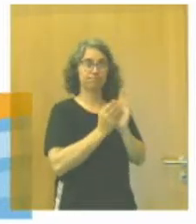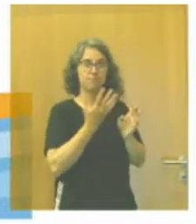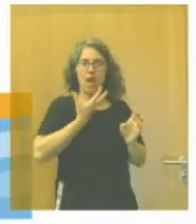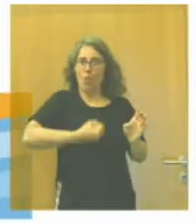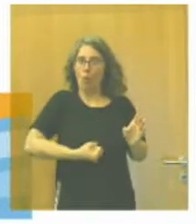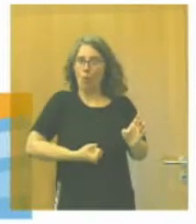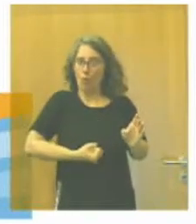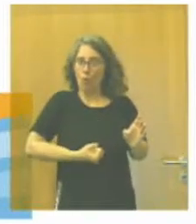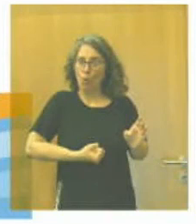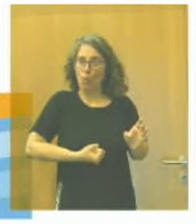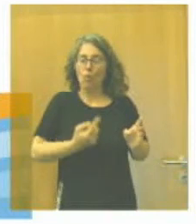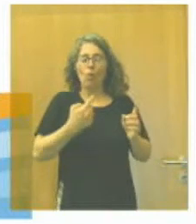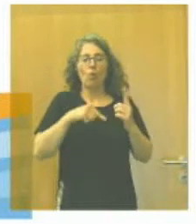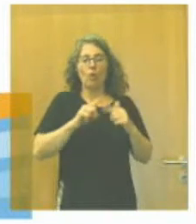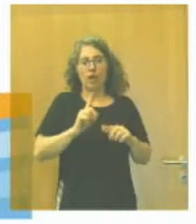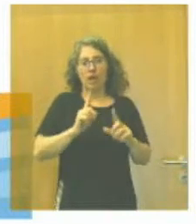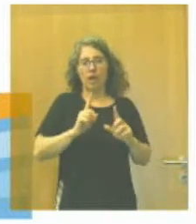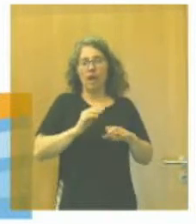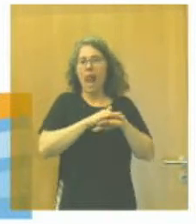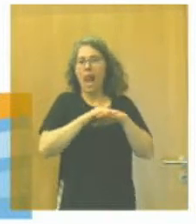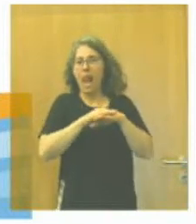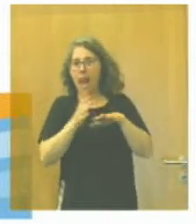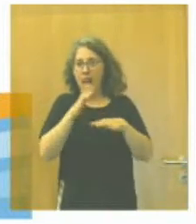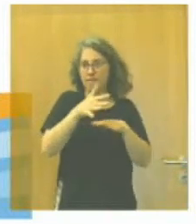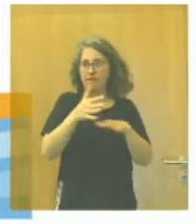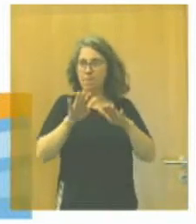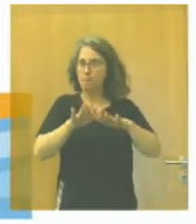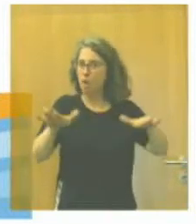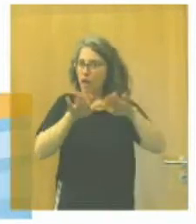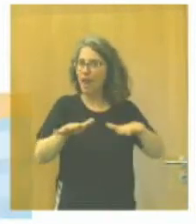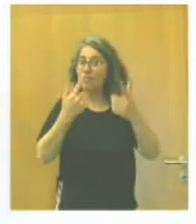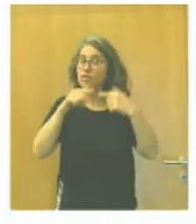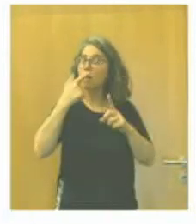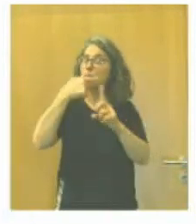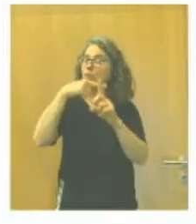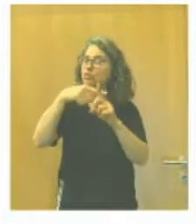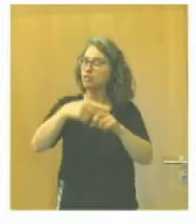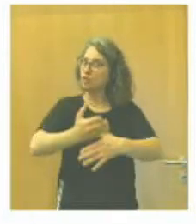of a double benefit there. So where